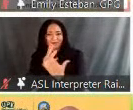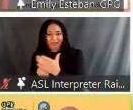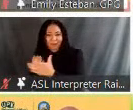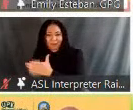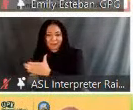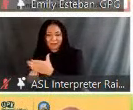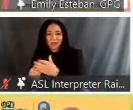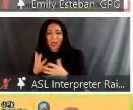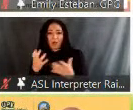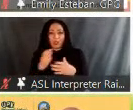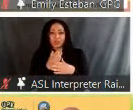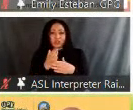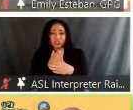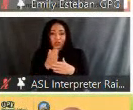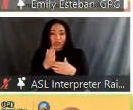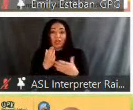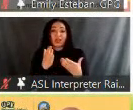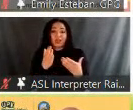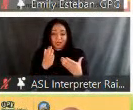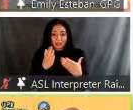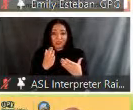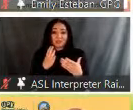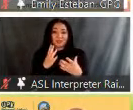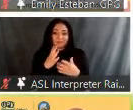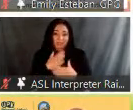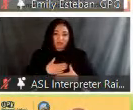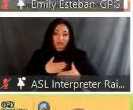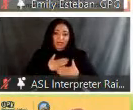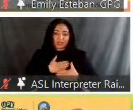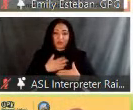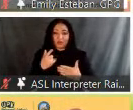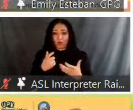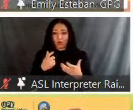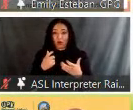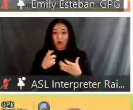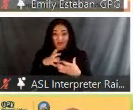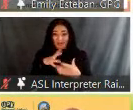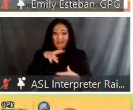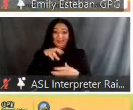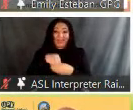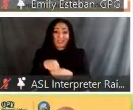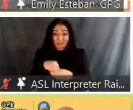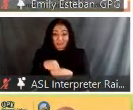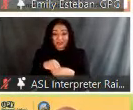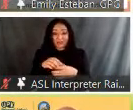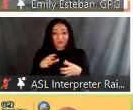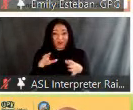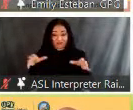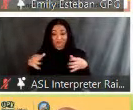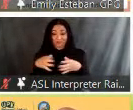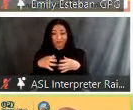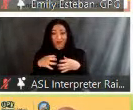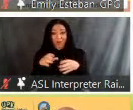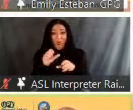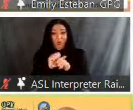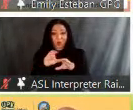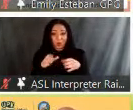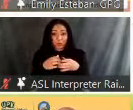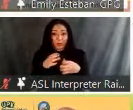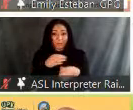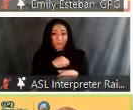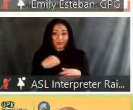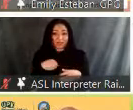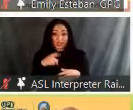gratitude for the robust engagement from our impressive collection of workgroup members who really bring not